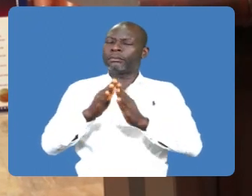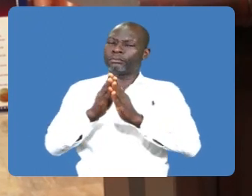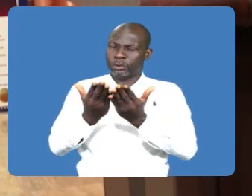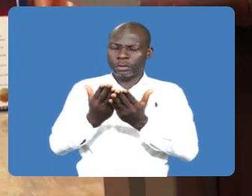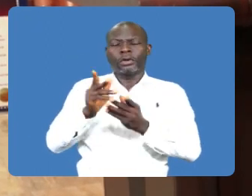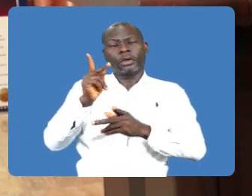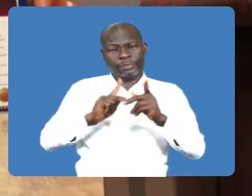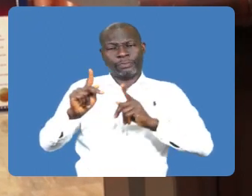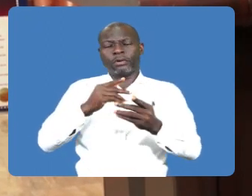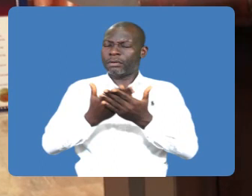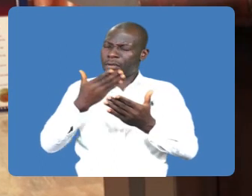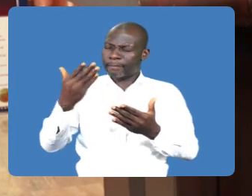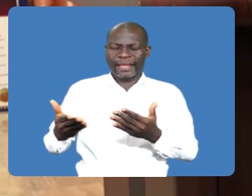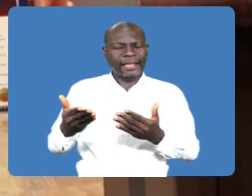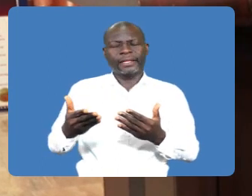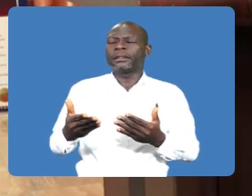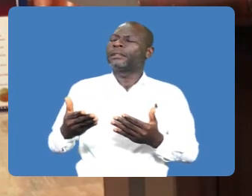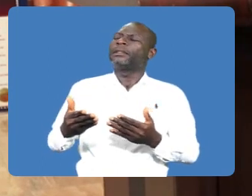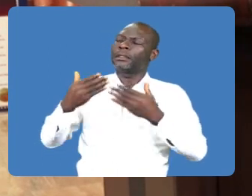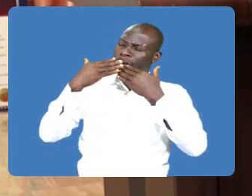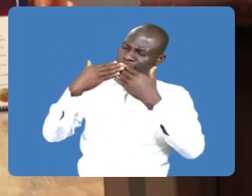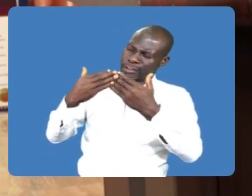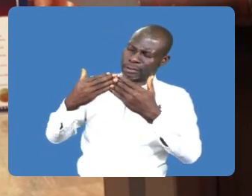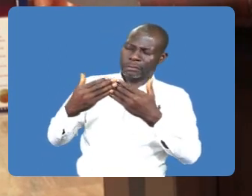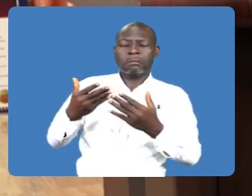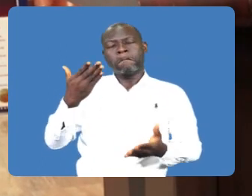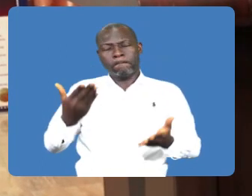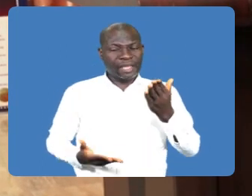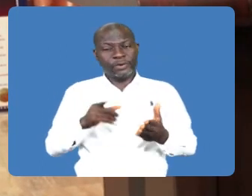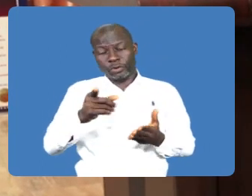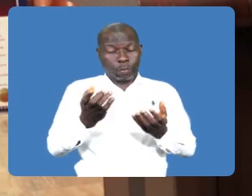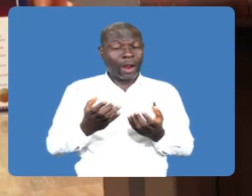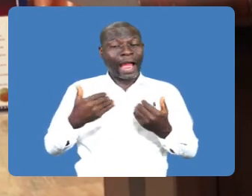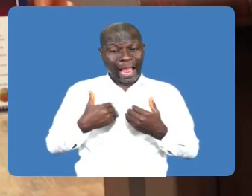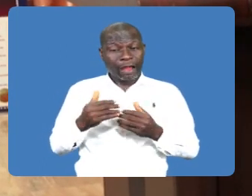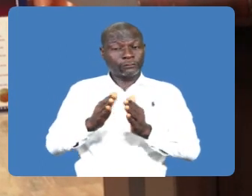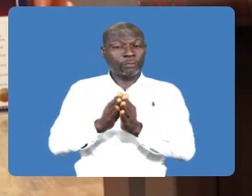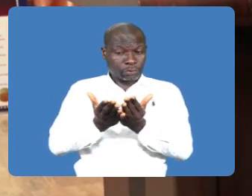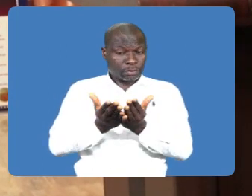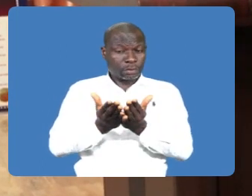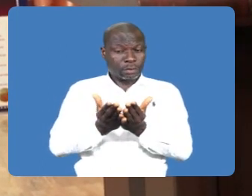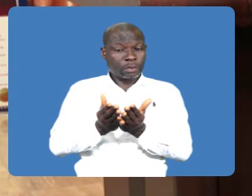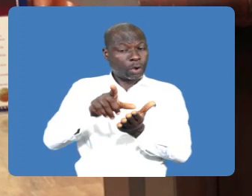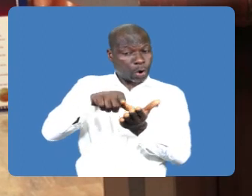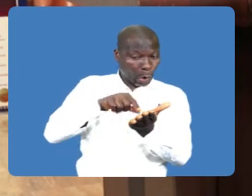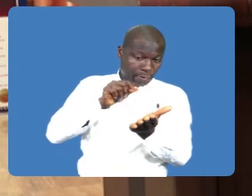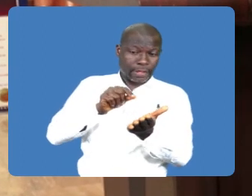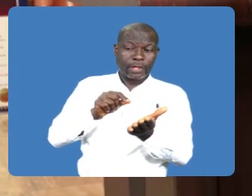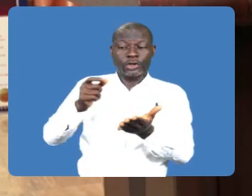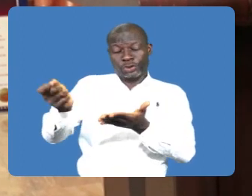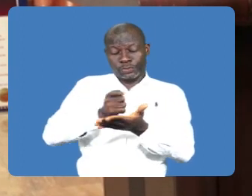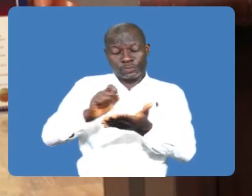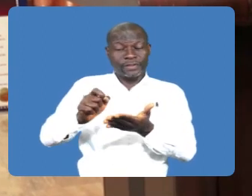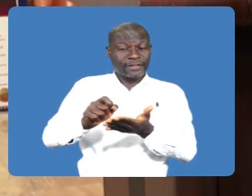books non so so omo etobi ebe inshra e de ama omo se ebia o pese wonya a copy of the booka